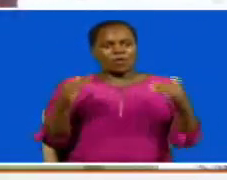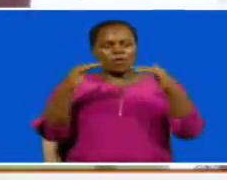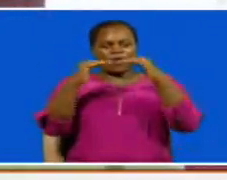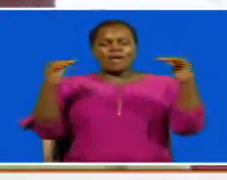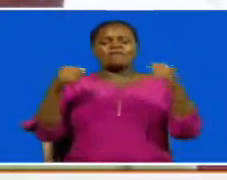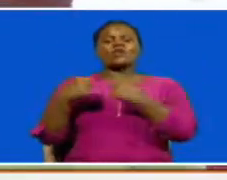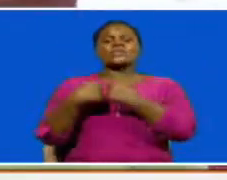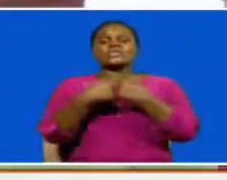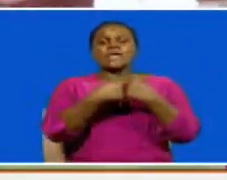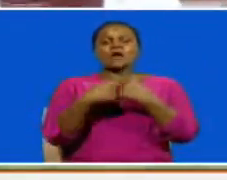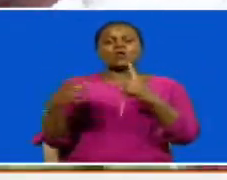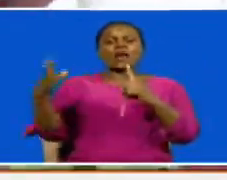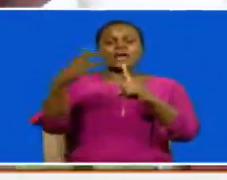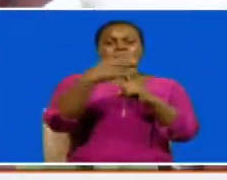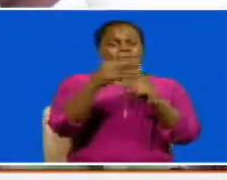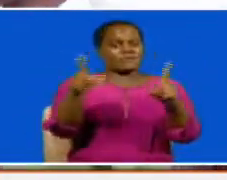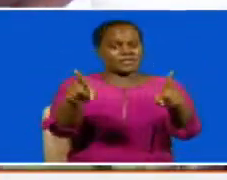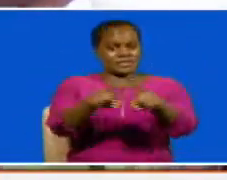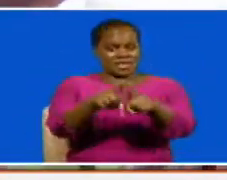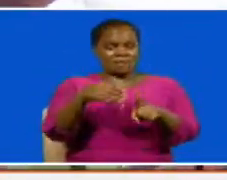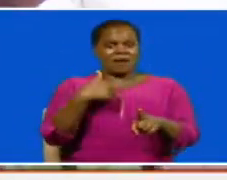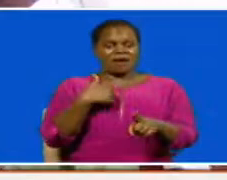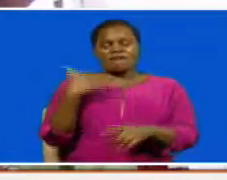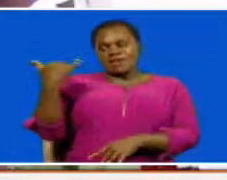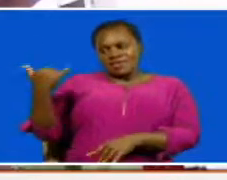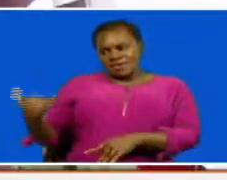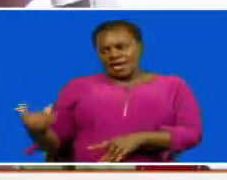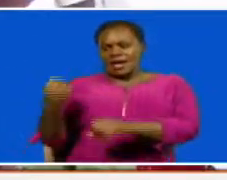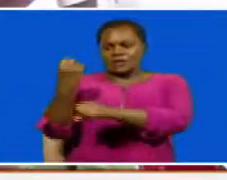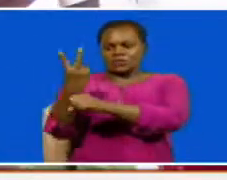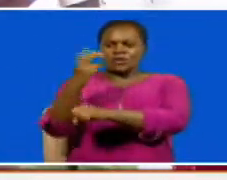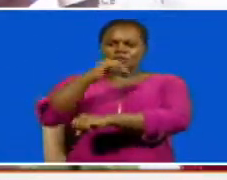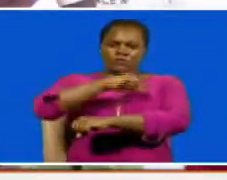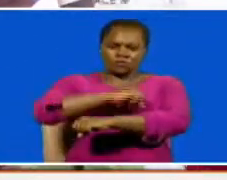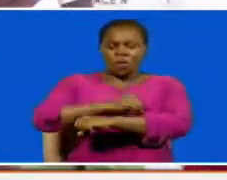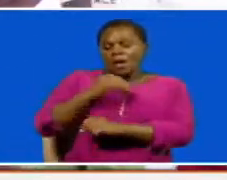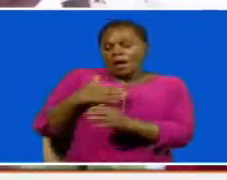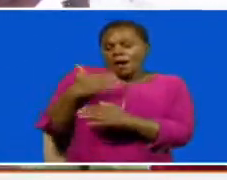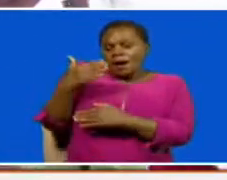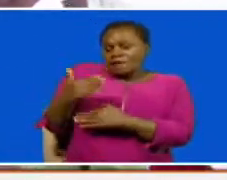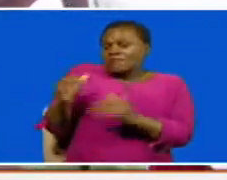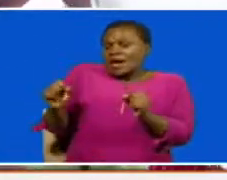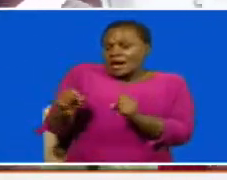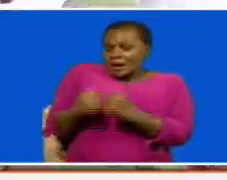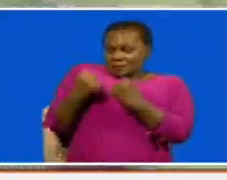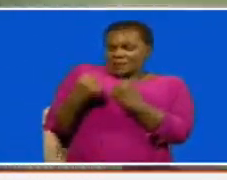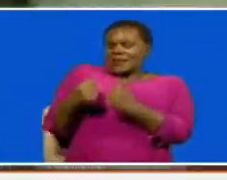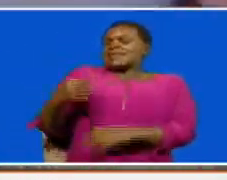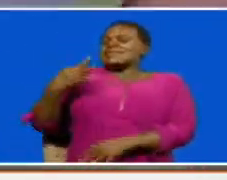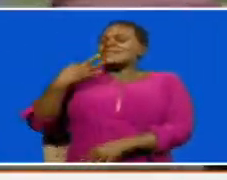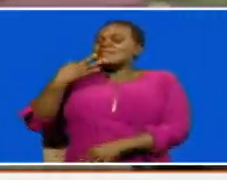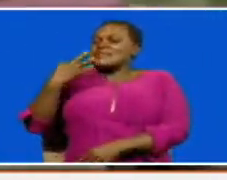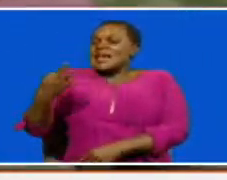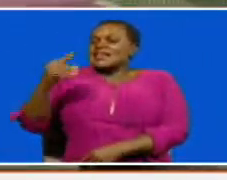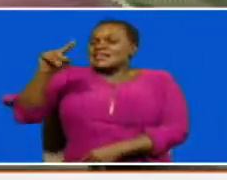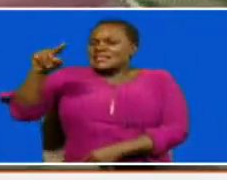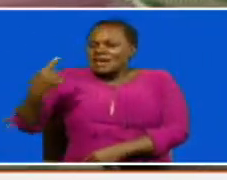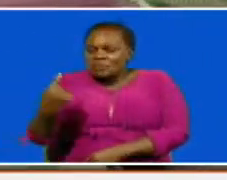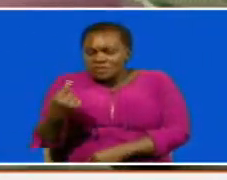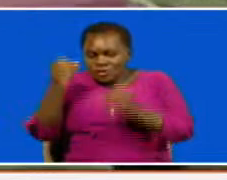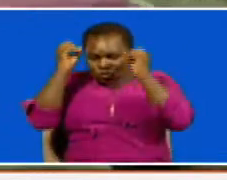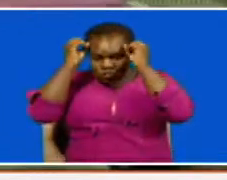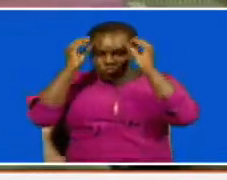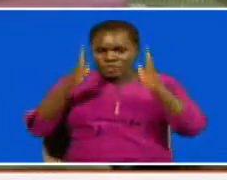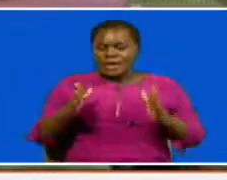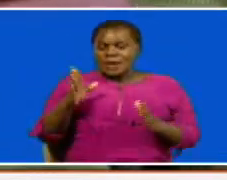of struggle in achieving the same at junior secondary. This is after it emerged that about 300,000 grade 7